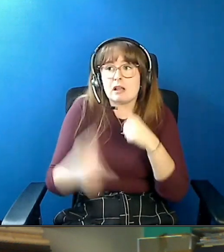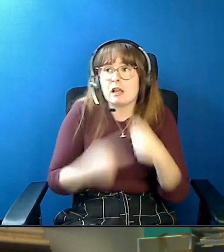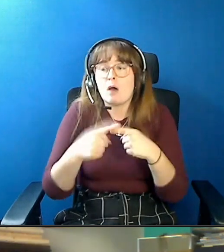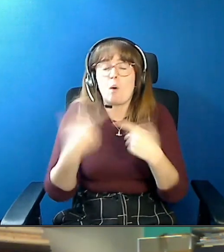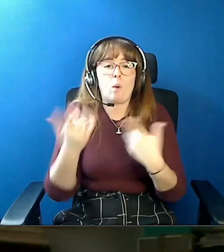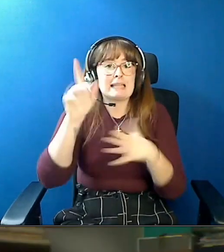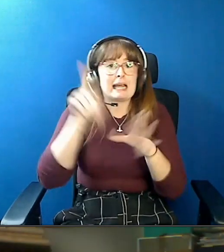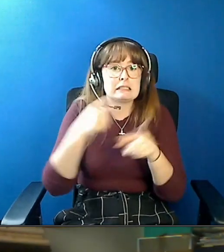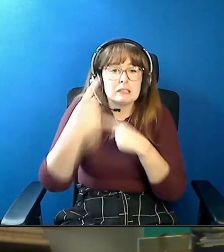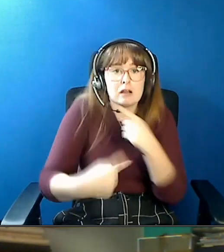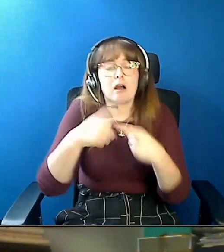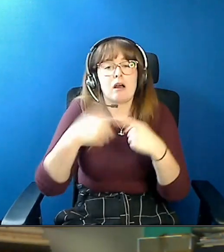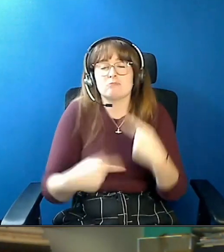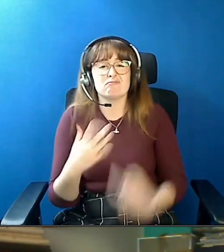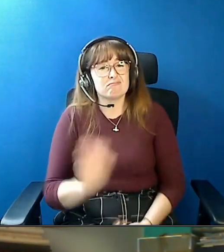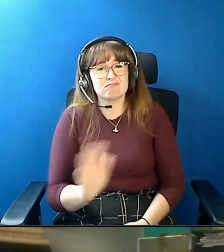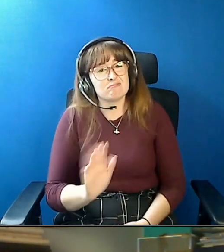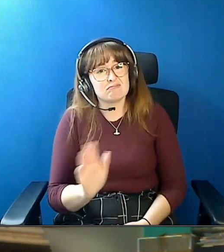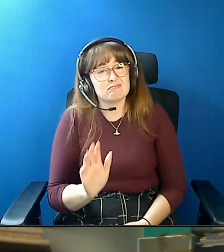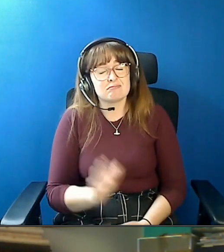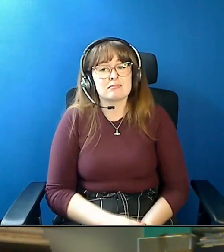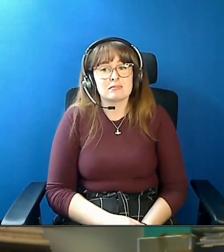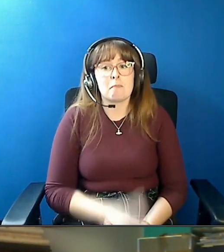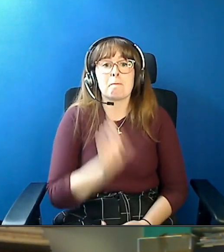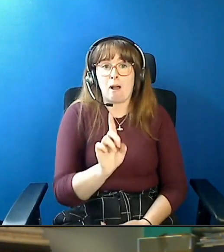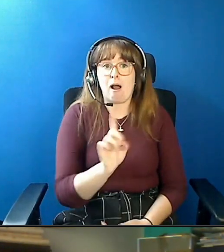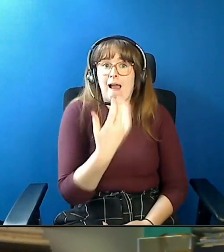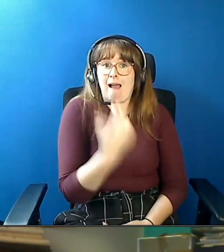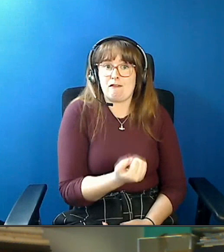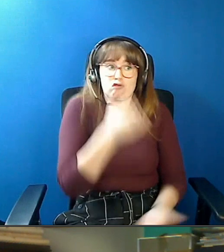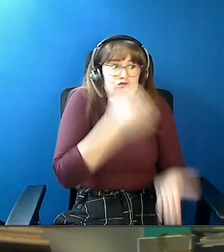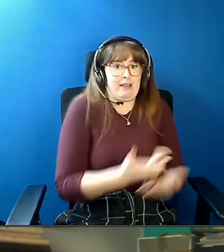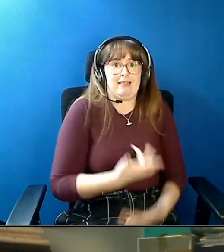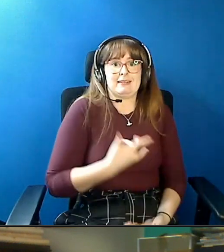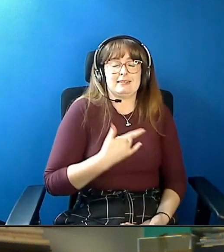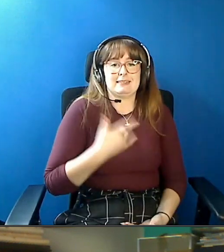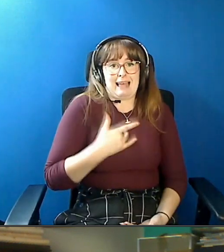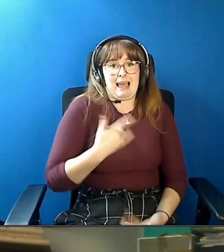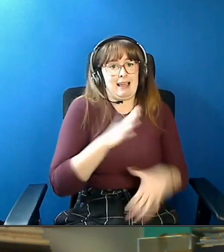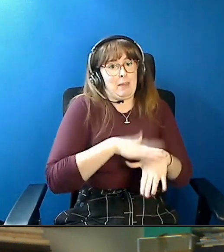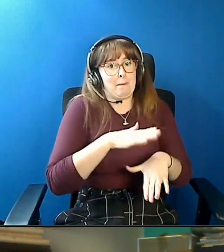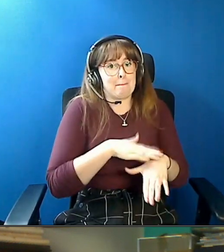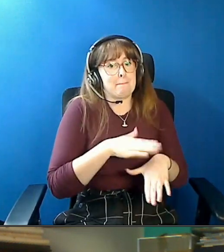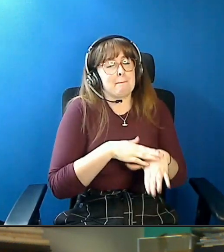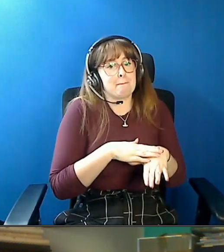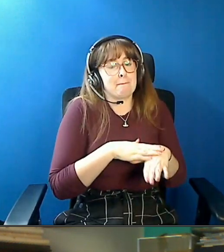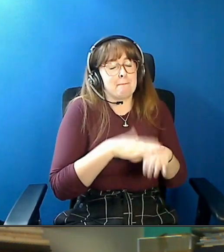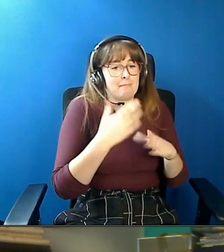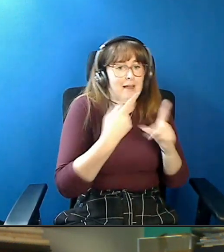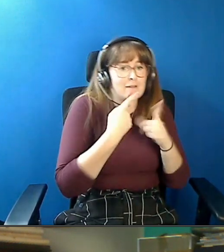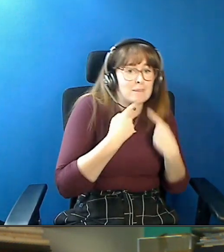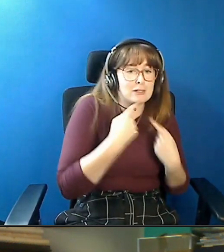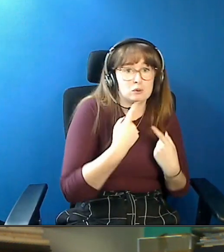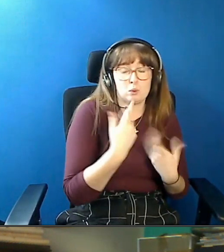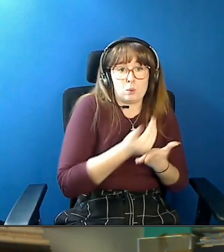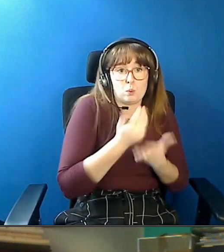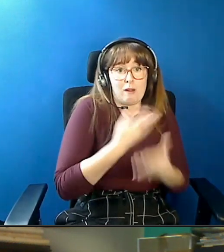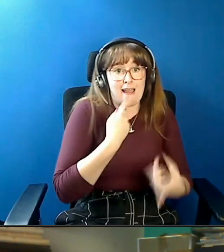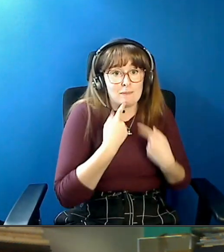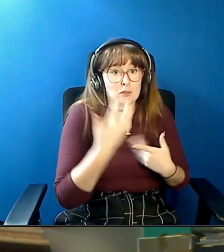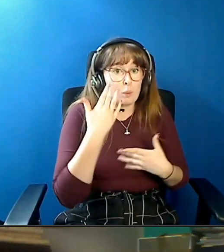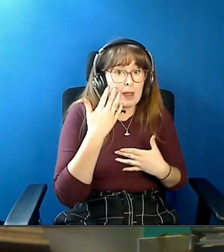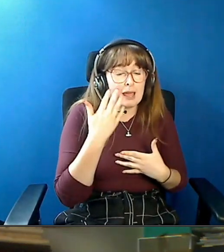when a new EPC is issued for a property, but instead having real-time flows from sensors. So collecting information on indoor